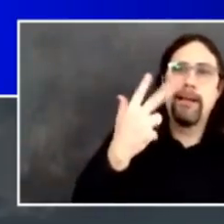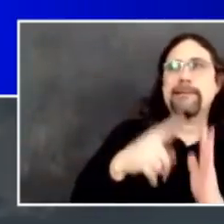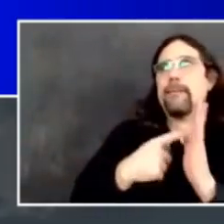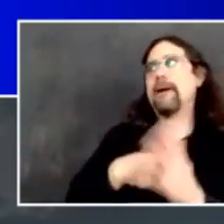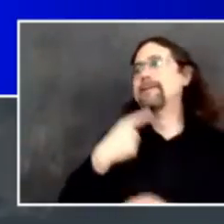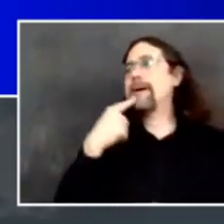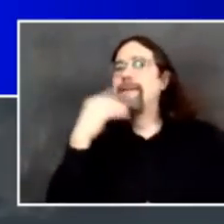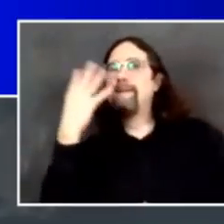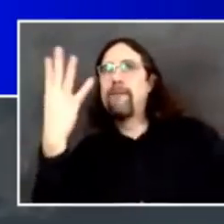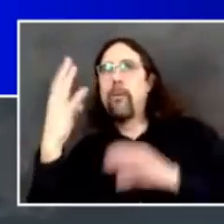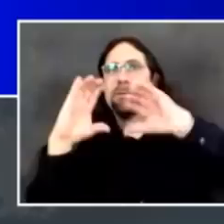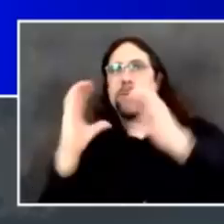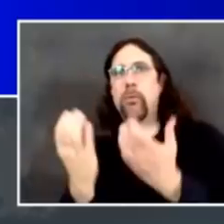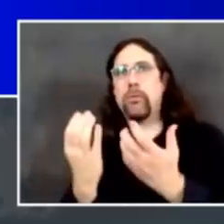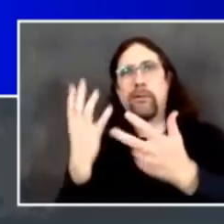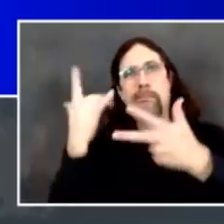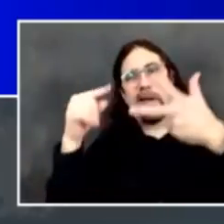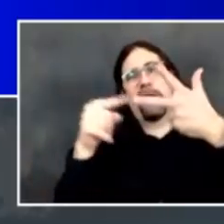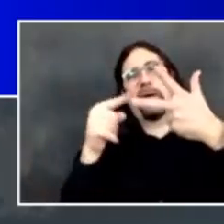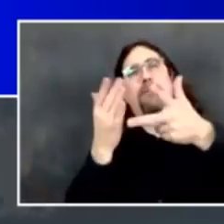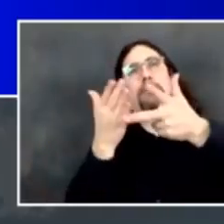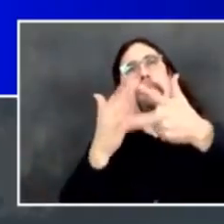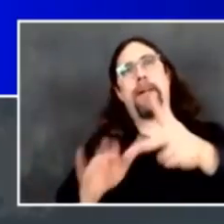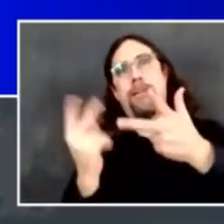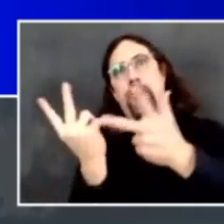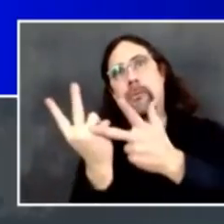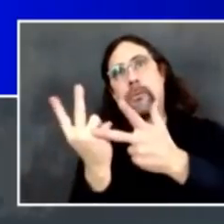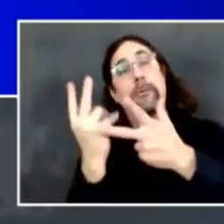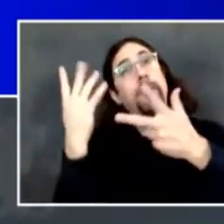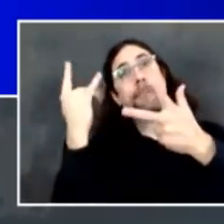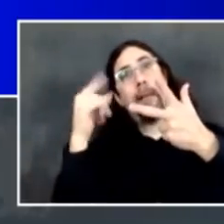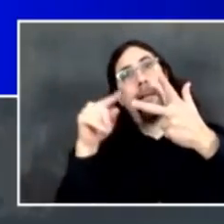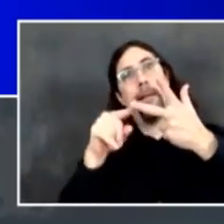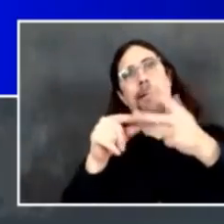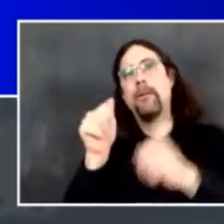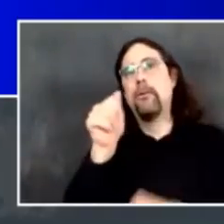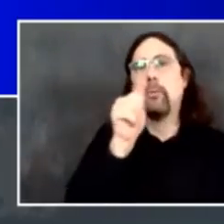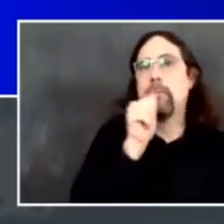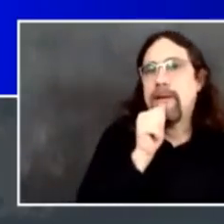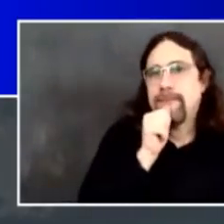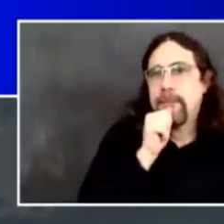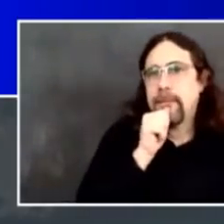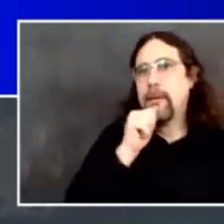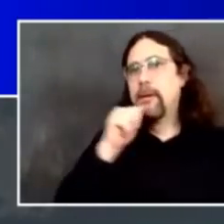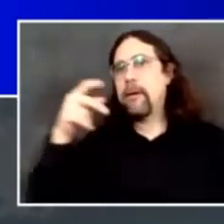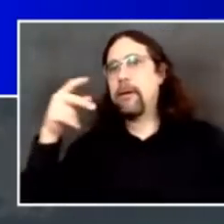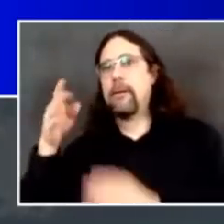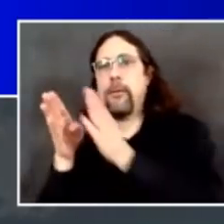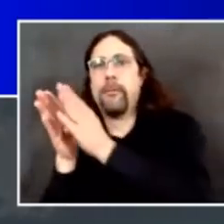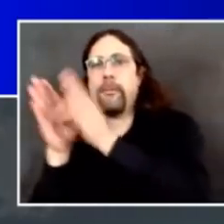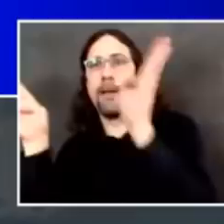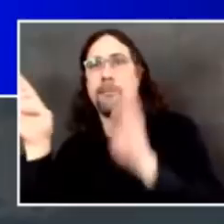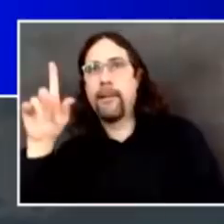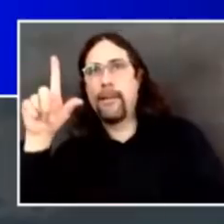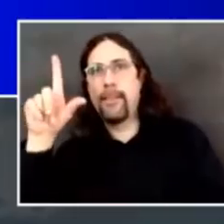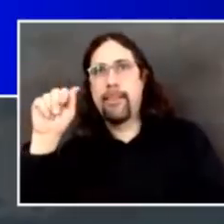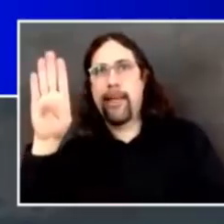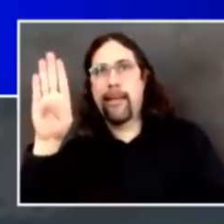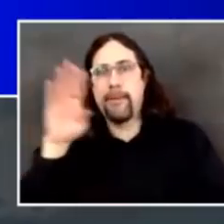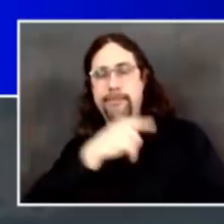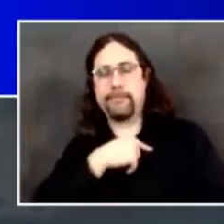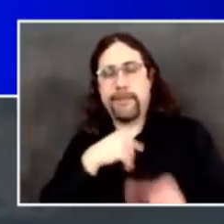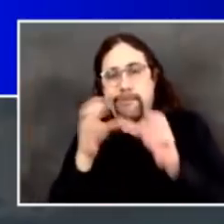was really the leading edge of much of what was being done in the way of testing in the beginning of this crisis. Remember,